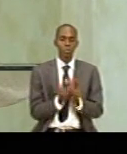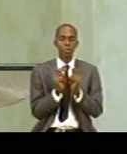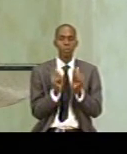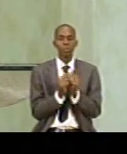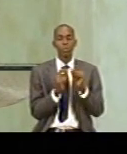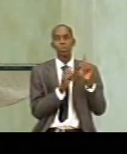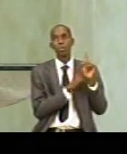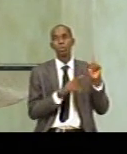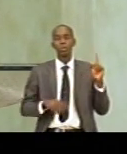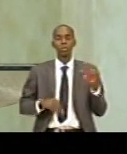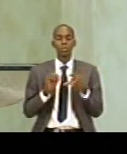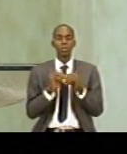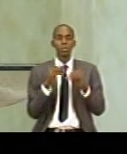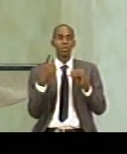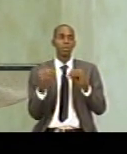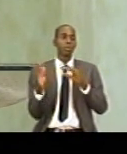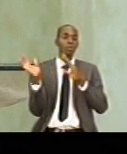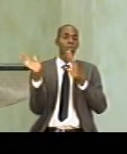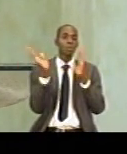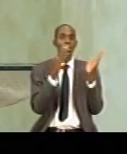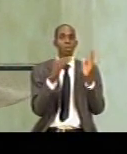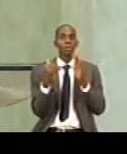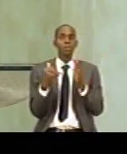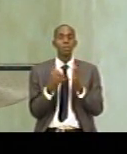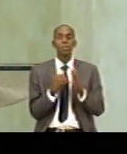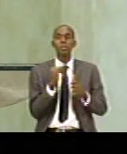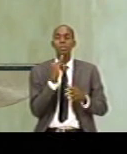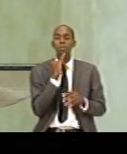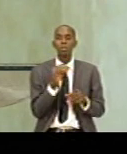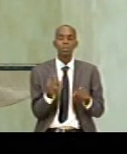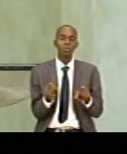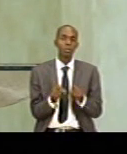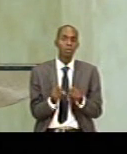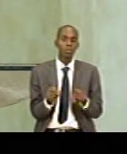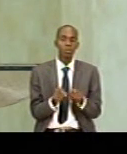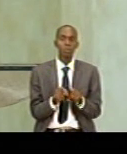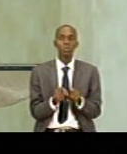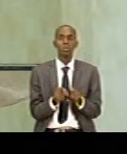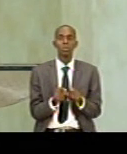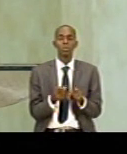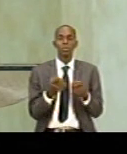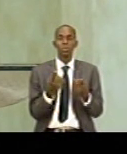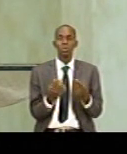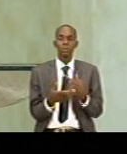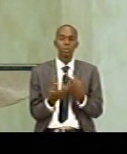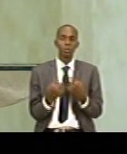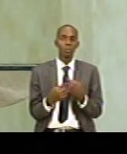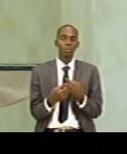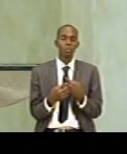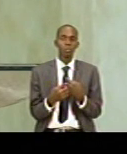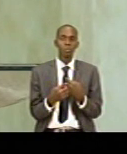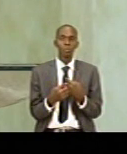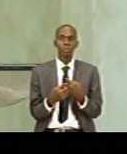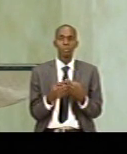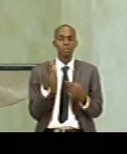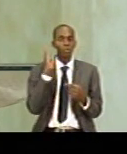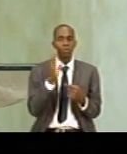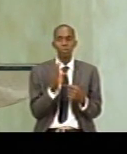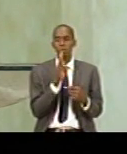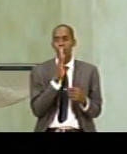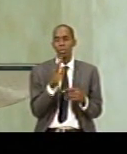air. It will also be heralded by Christ's appearance in the